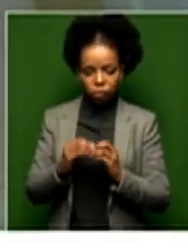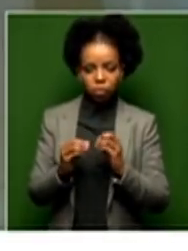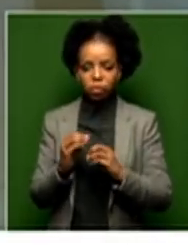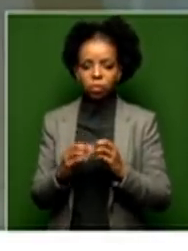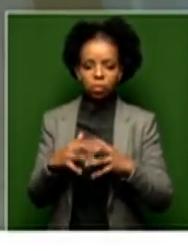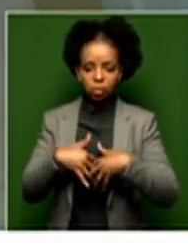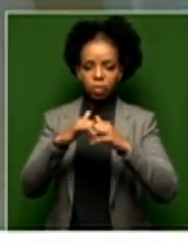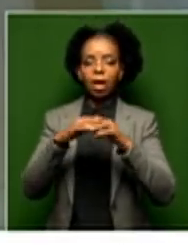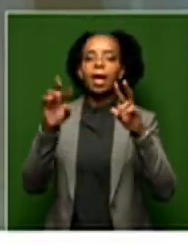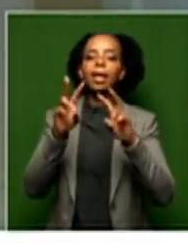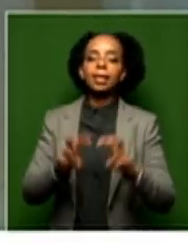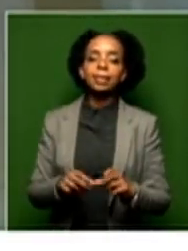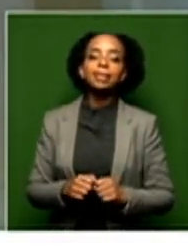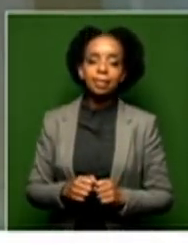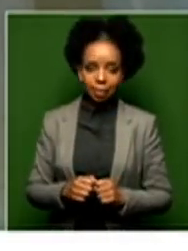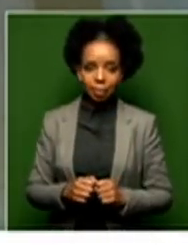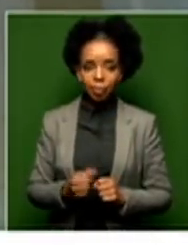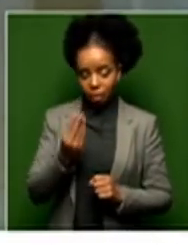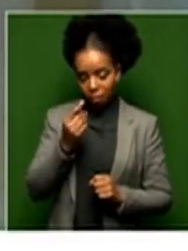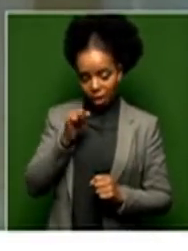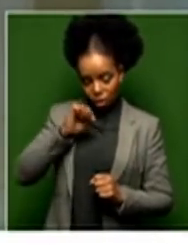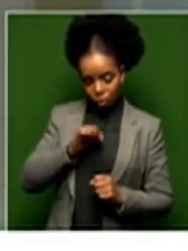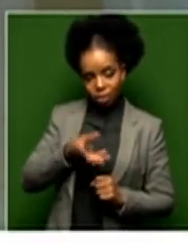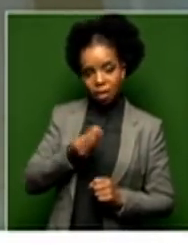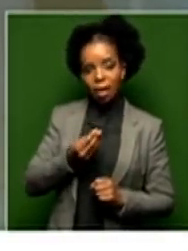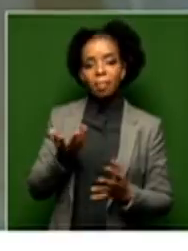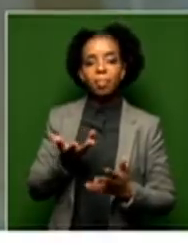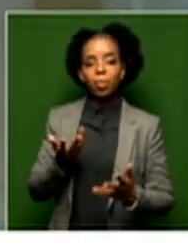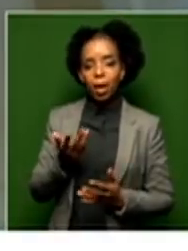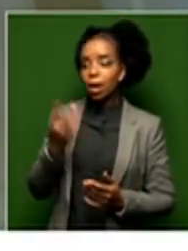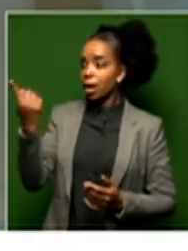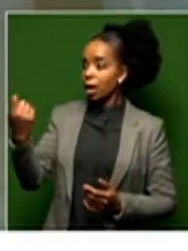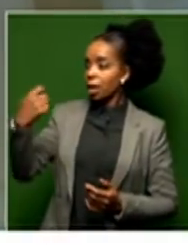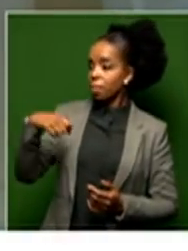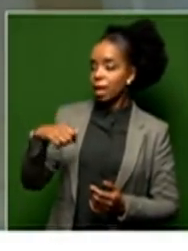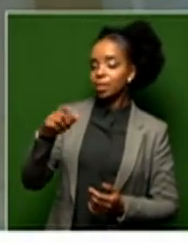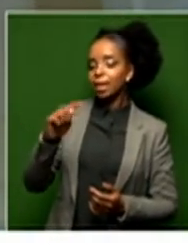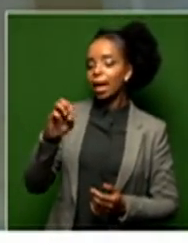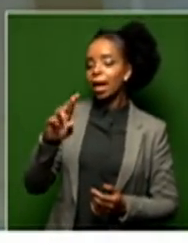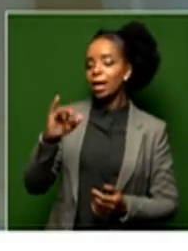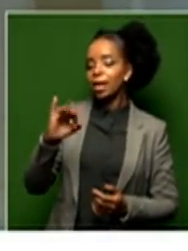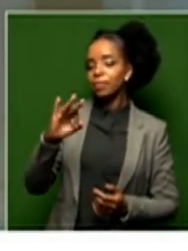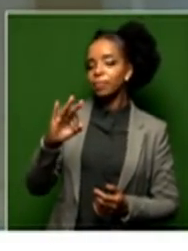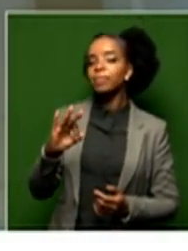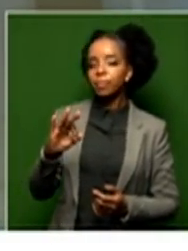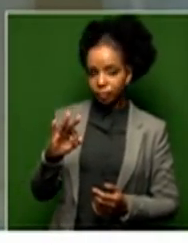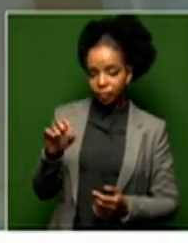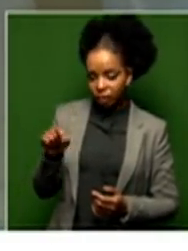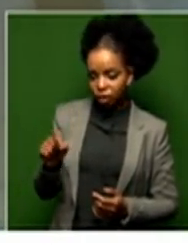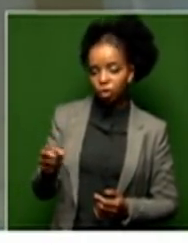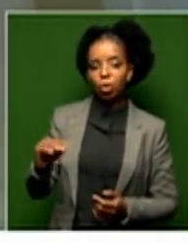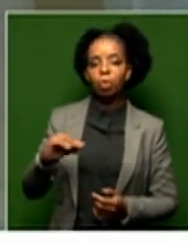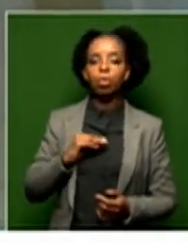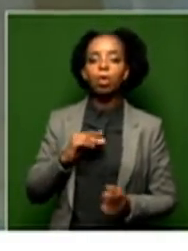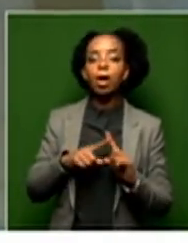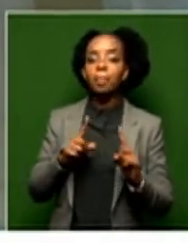the tariff. Eskom is used as a vehicle to pass through the costs that are